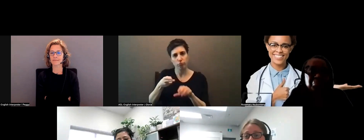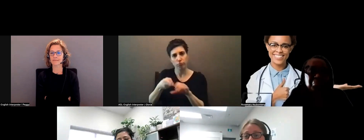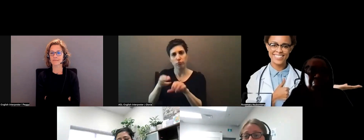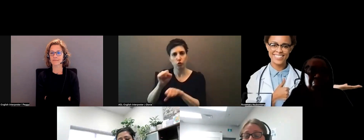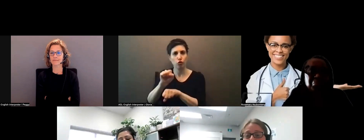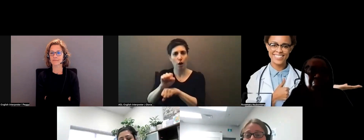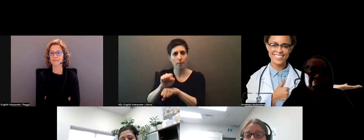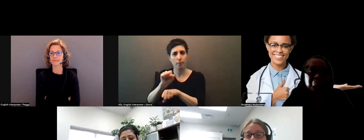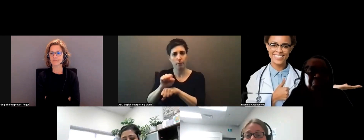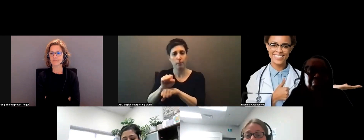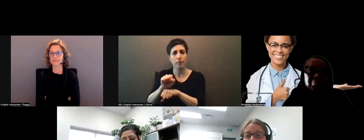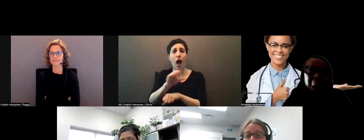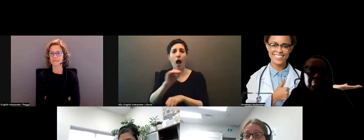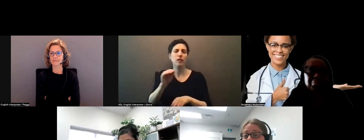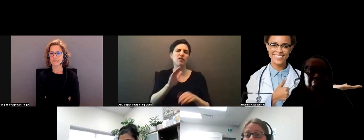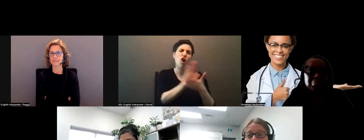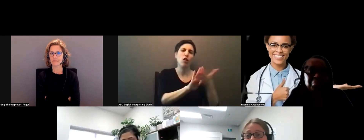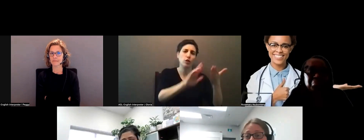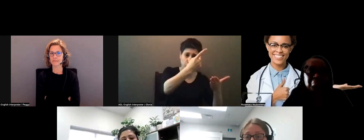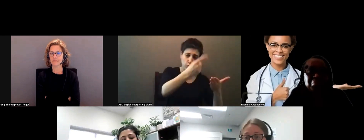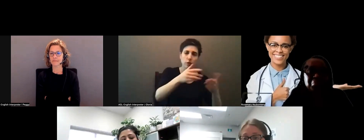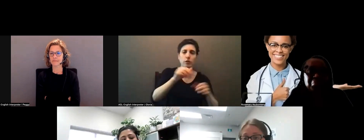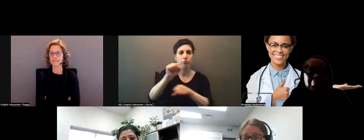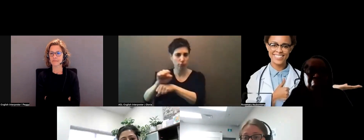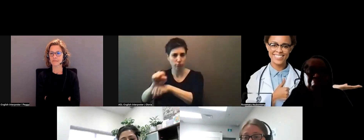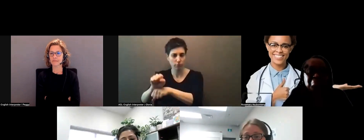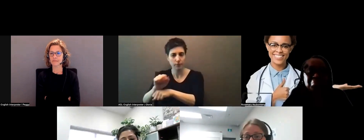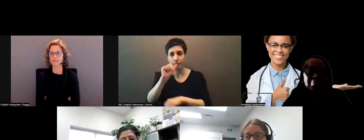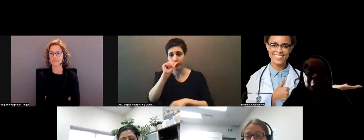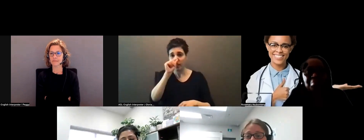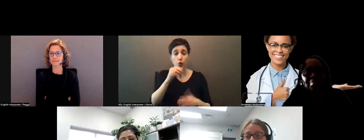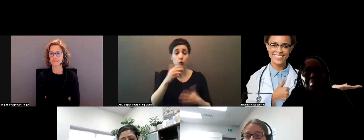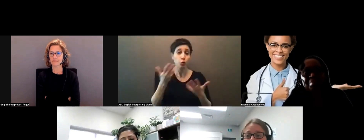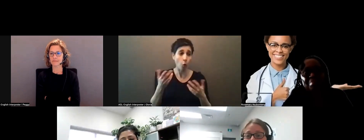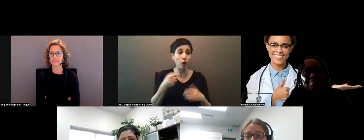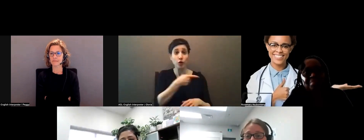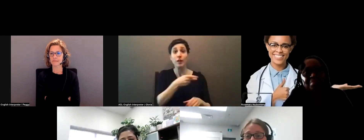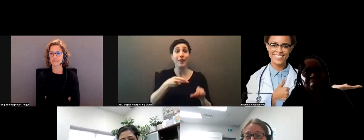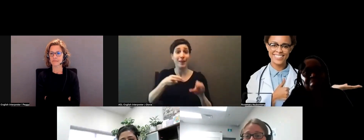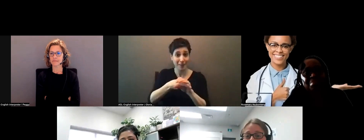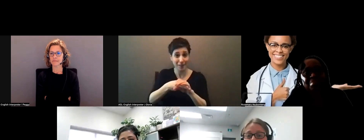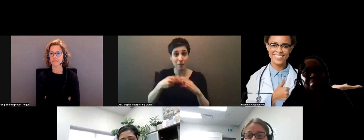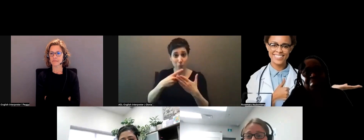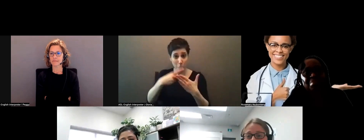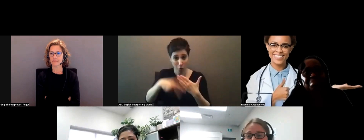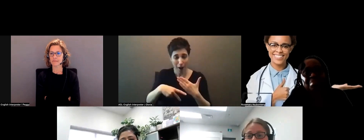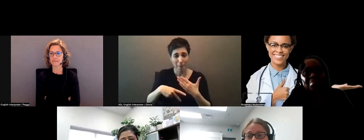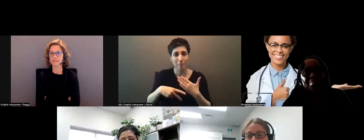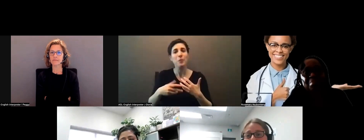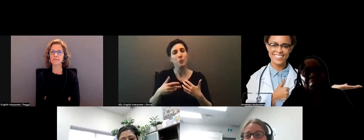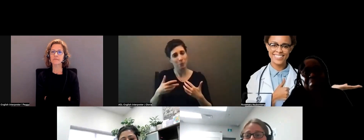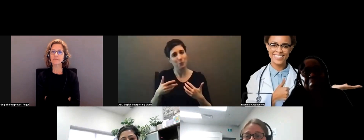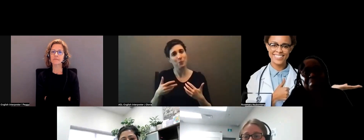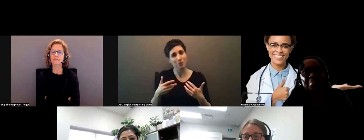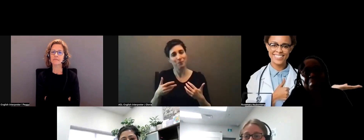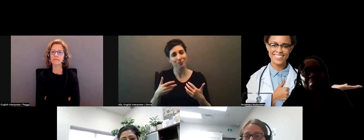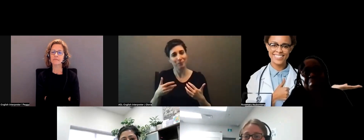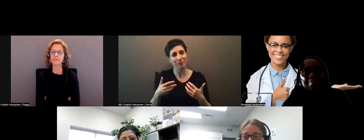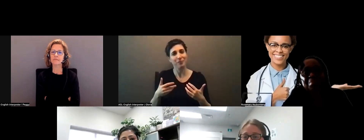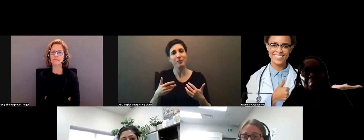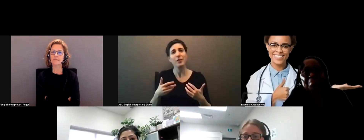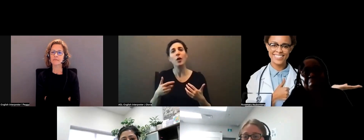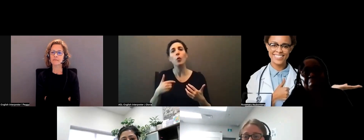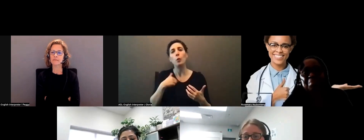college. So like she just came at the right time when in February we had a chance just to open a